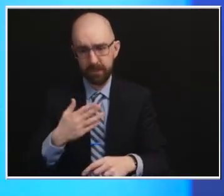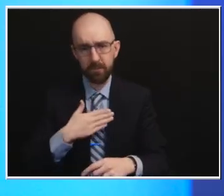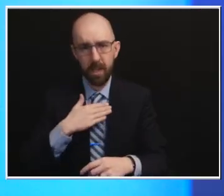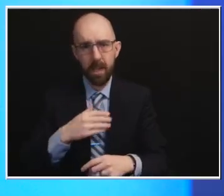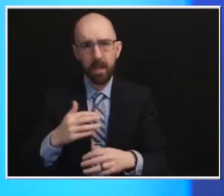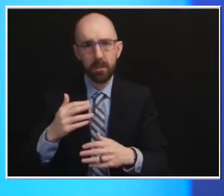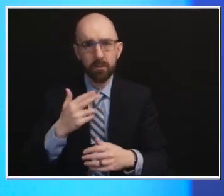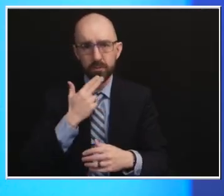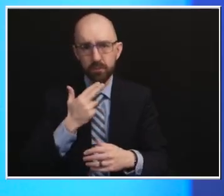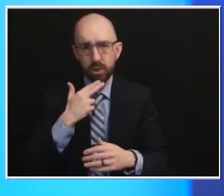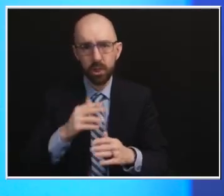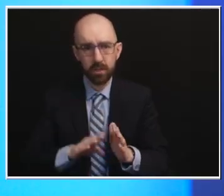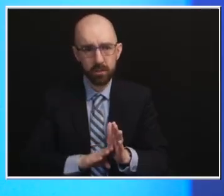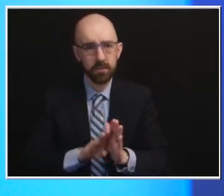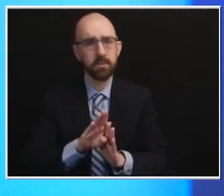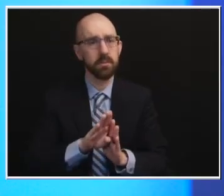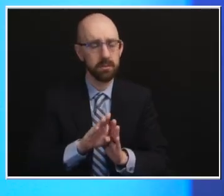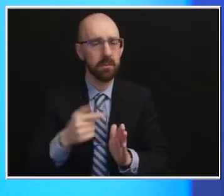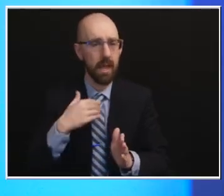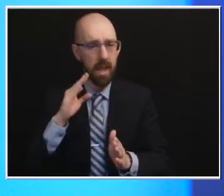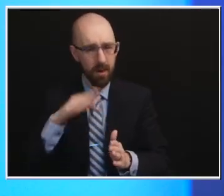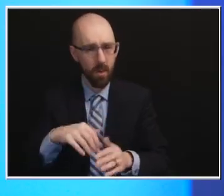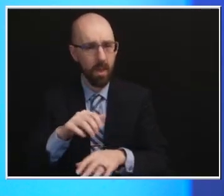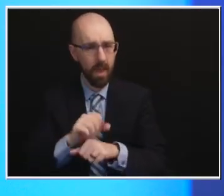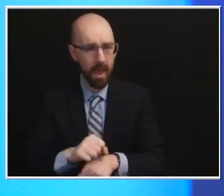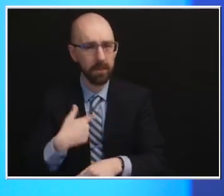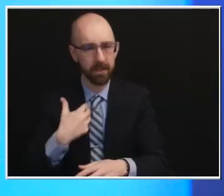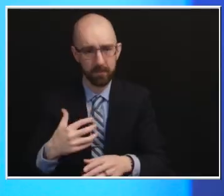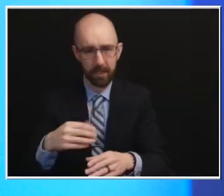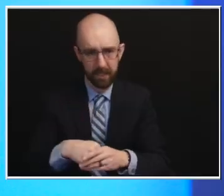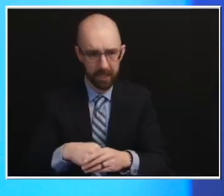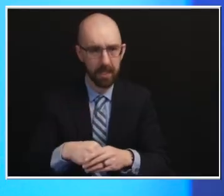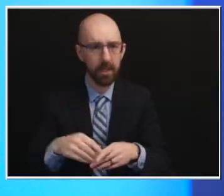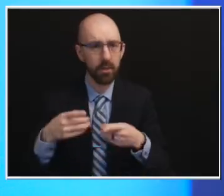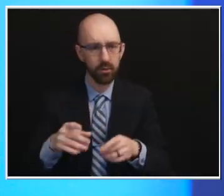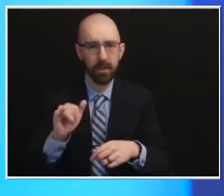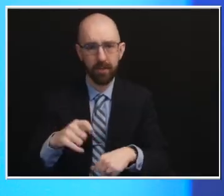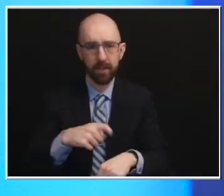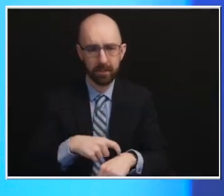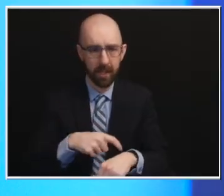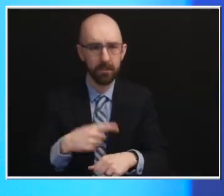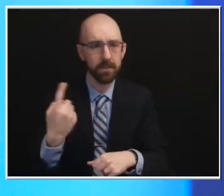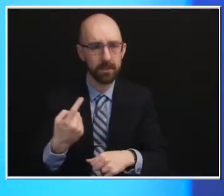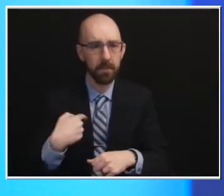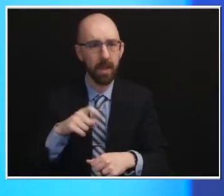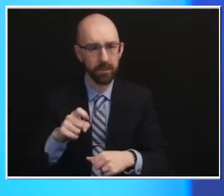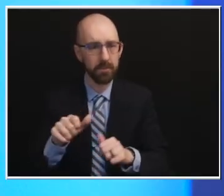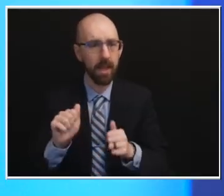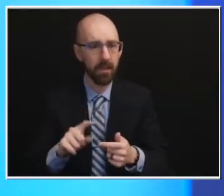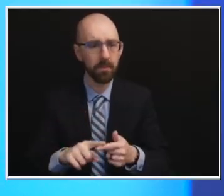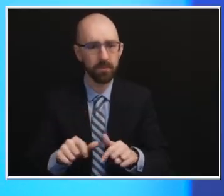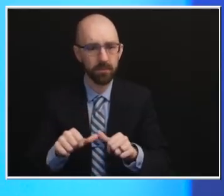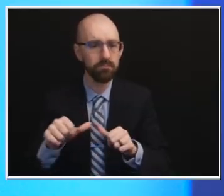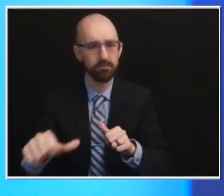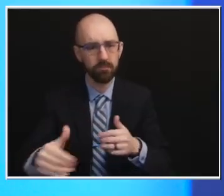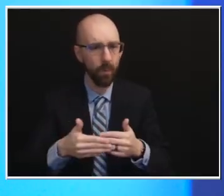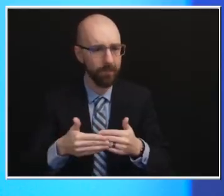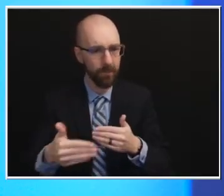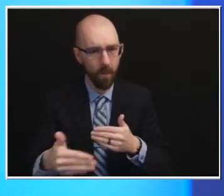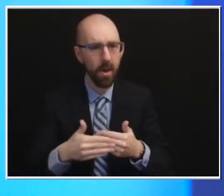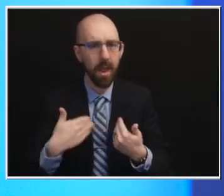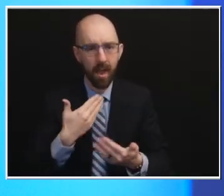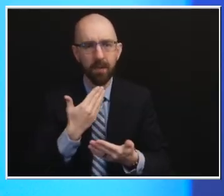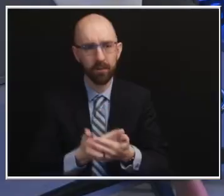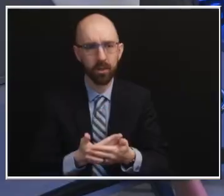goal most of the time, I know that the habits that I'm engaging in during that time are something that I should be able to maintain moving forward and have good glycemic